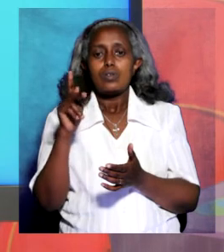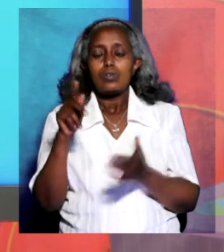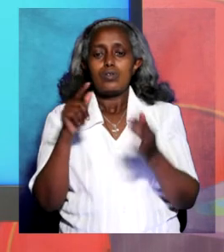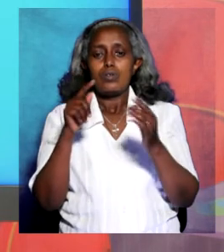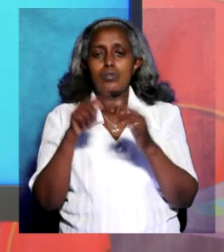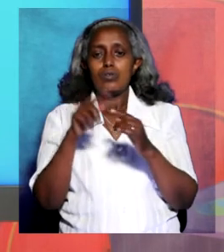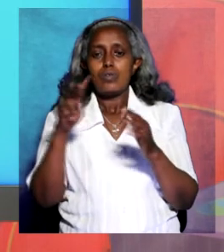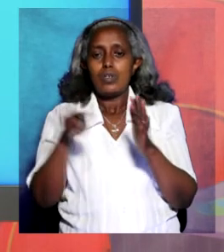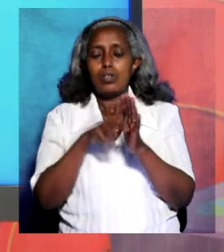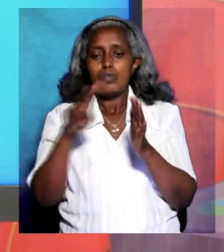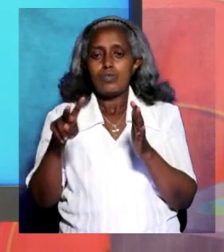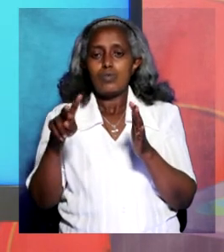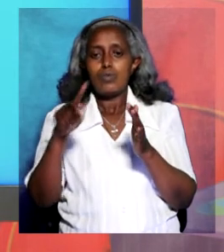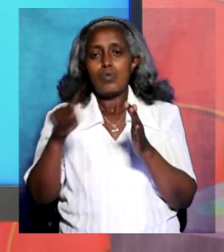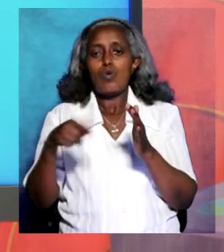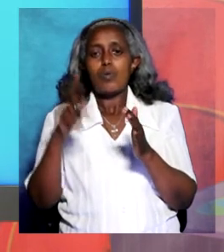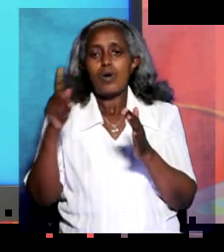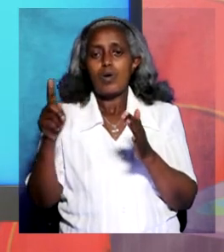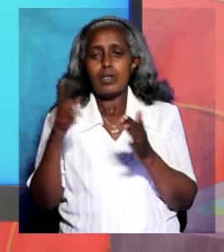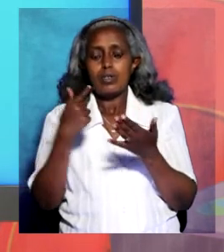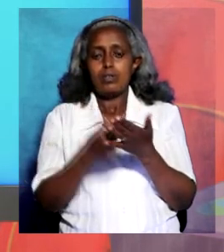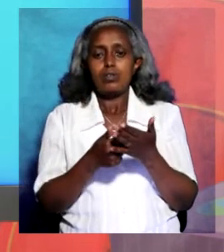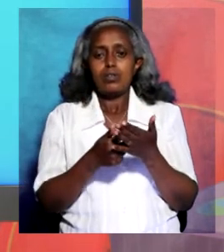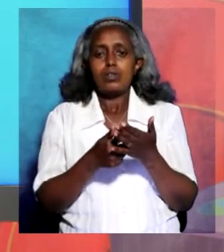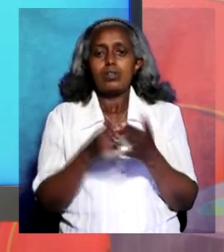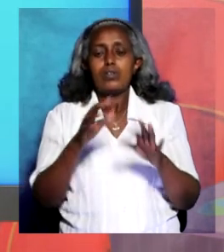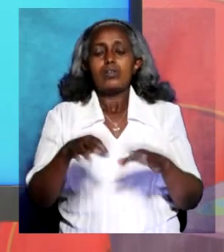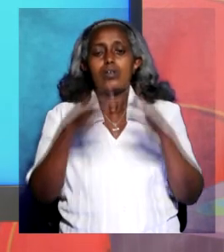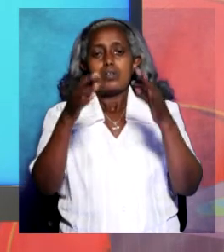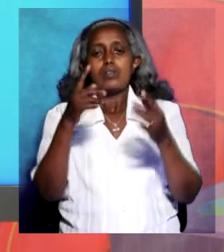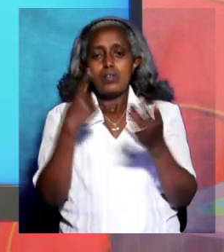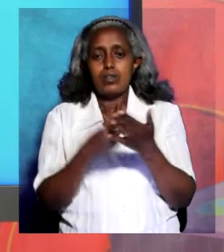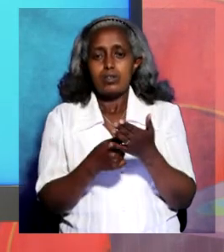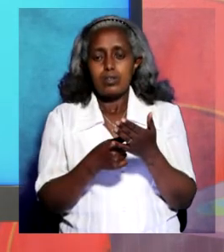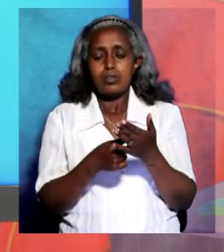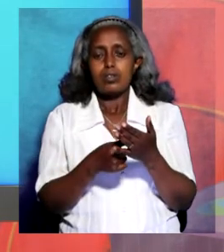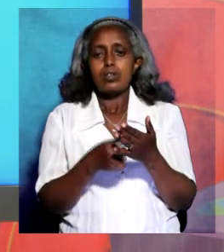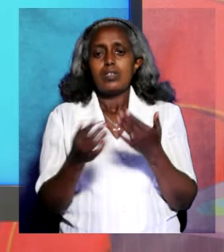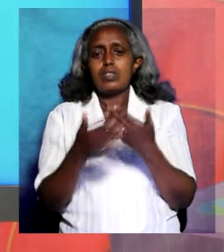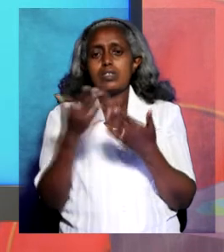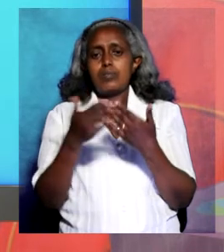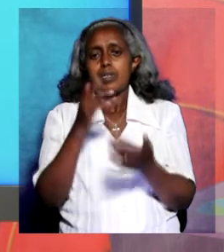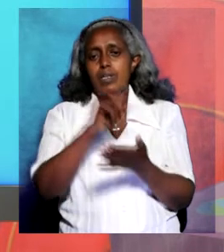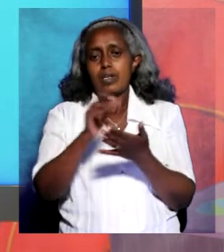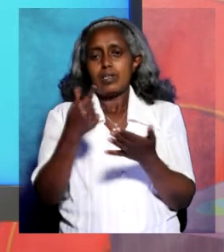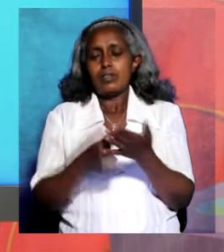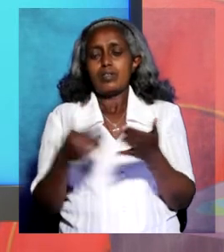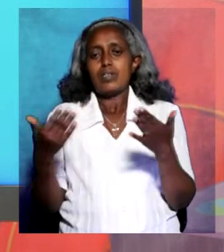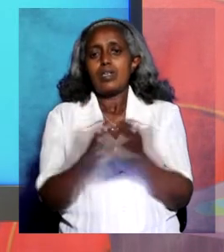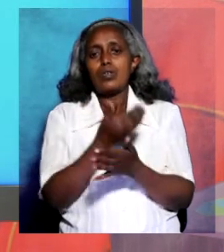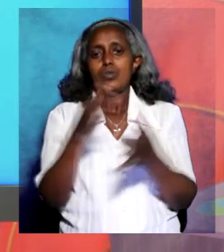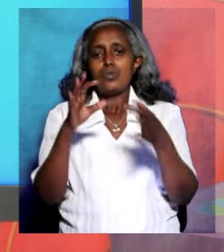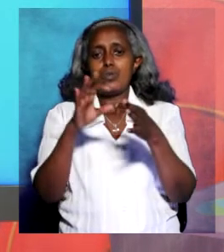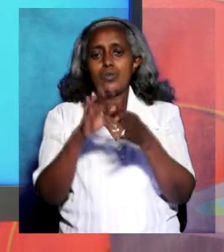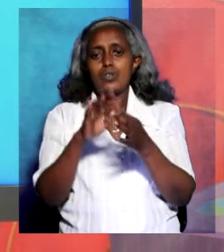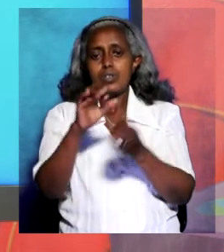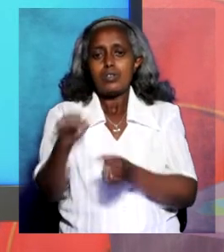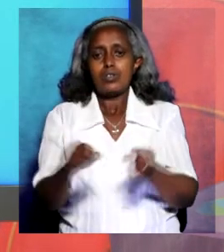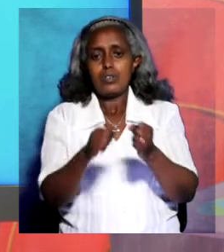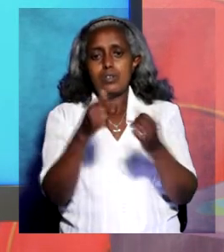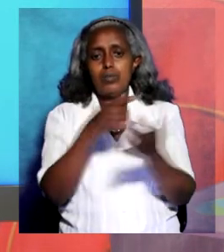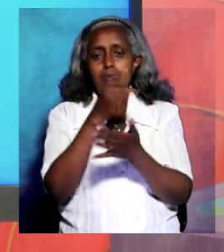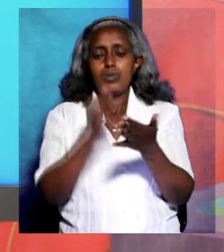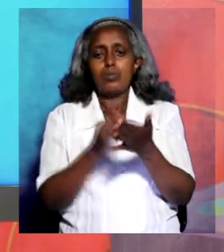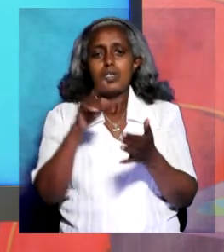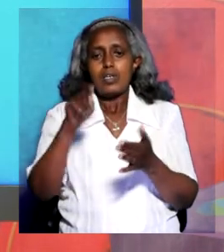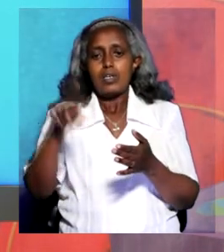negative 2,1. So to translate this, simply write this in new coordinate system. So it will be this